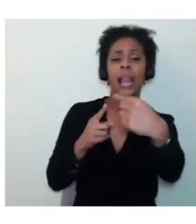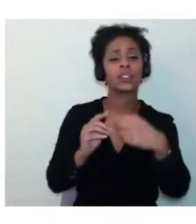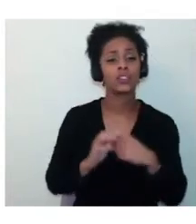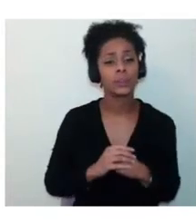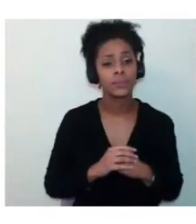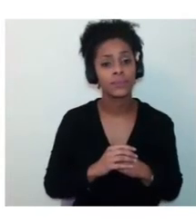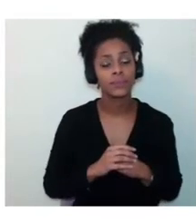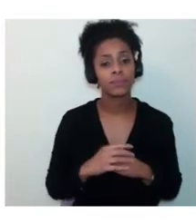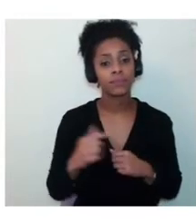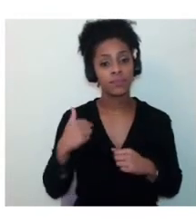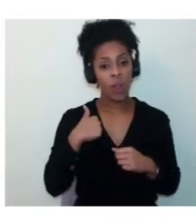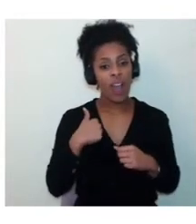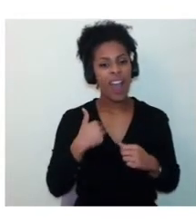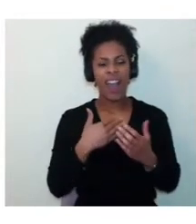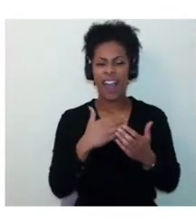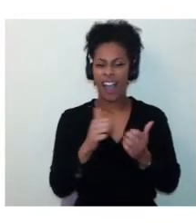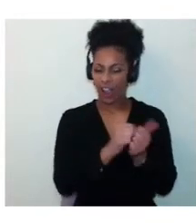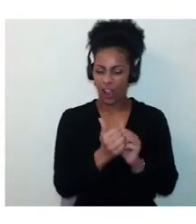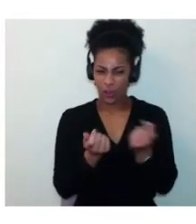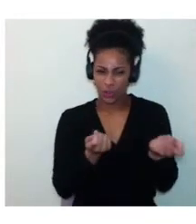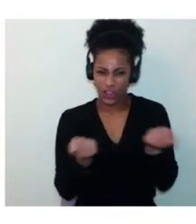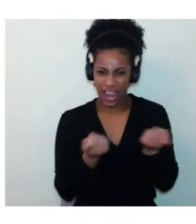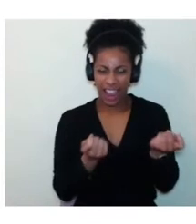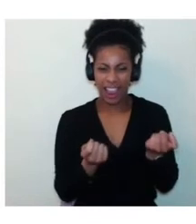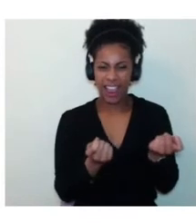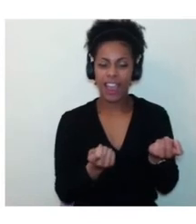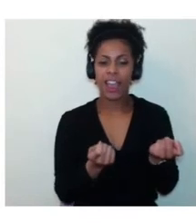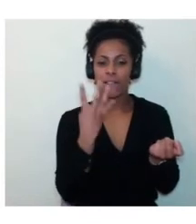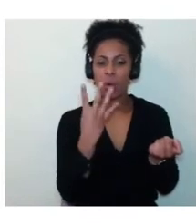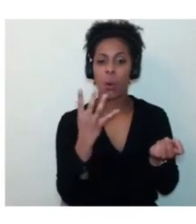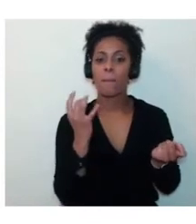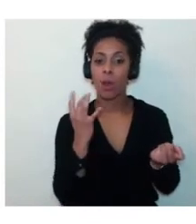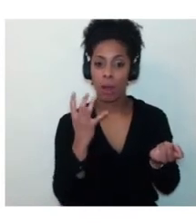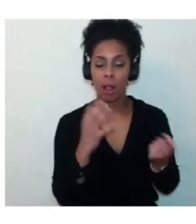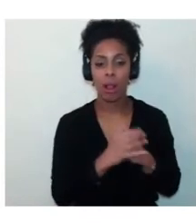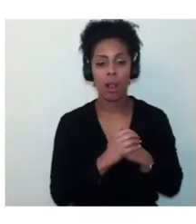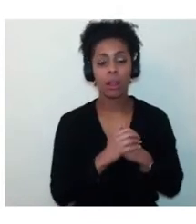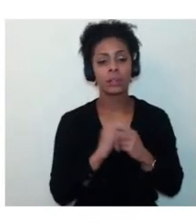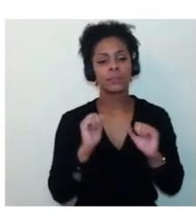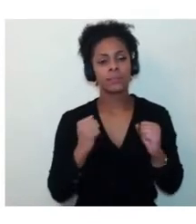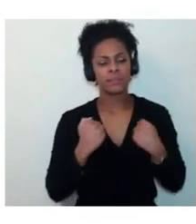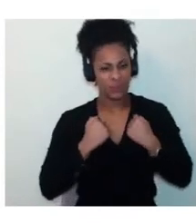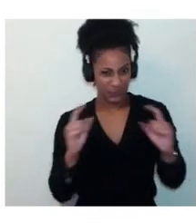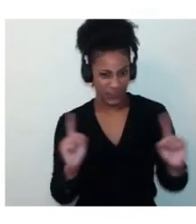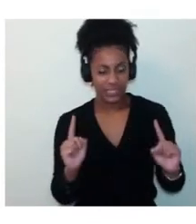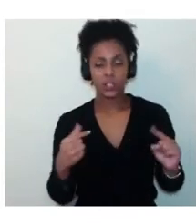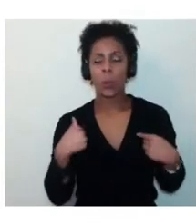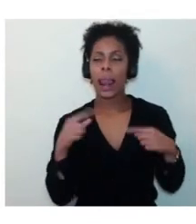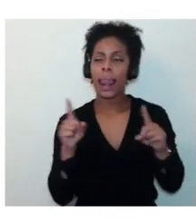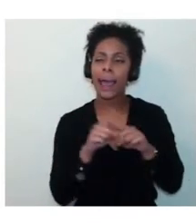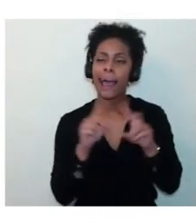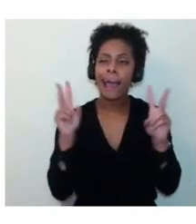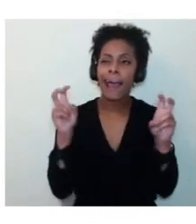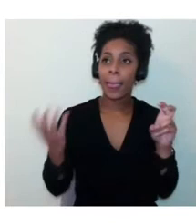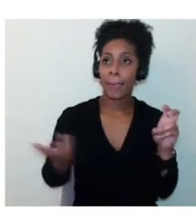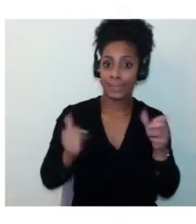is Channel 4's disability staff network. And I really like to think of us as a kind of critical friends to the business. So I guess that's one process,